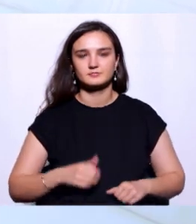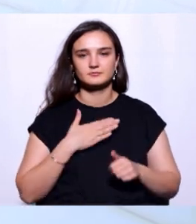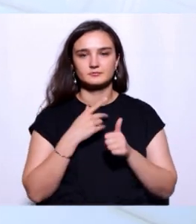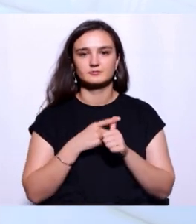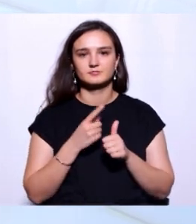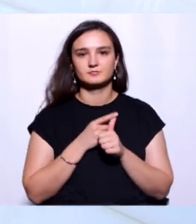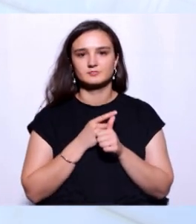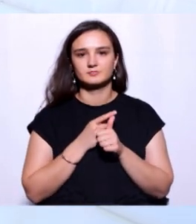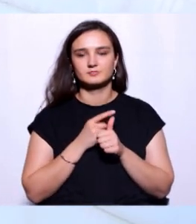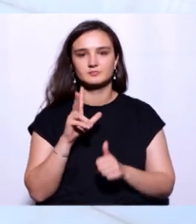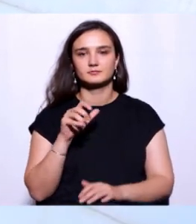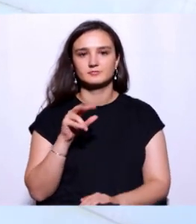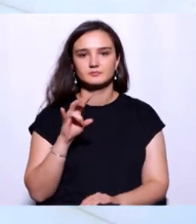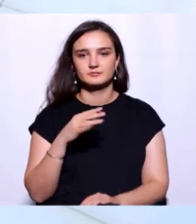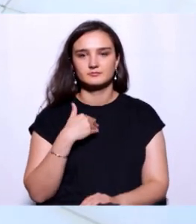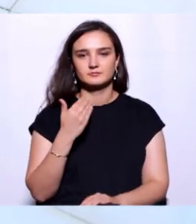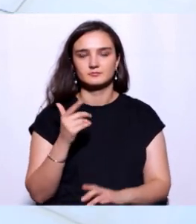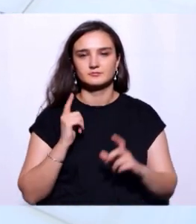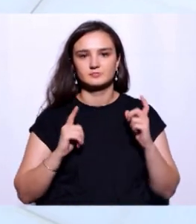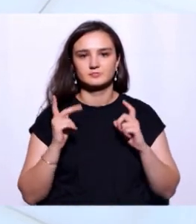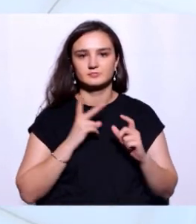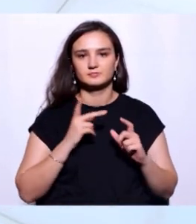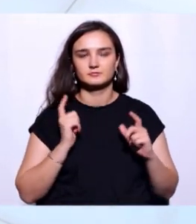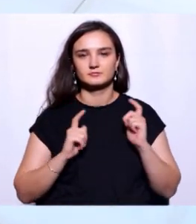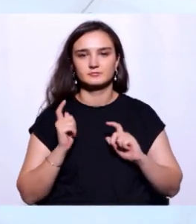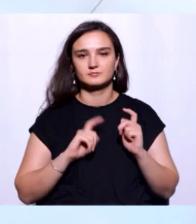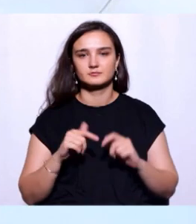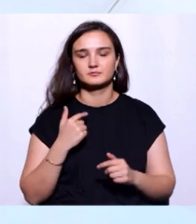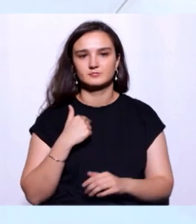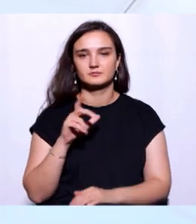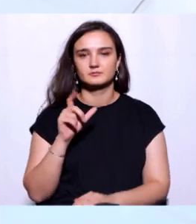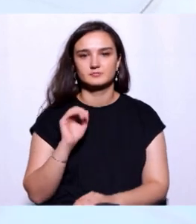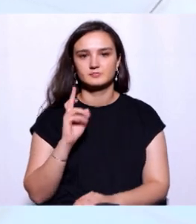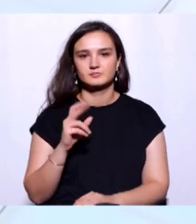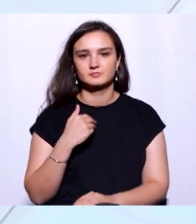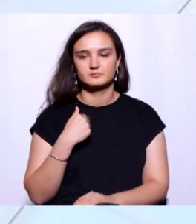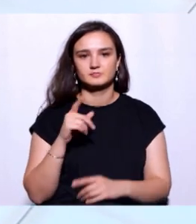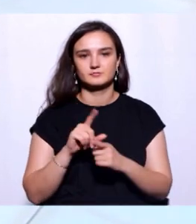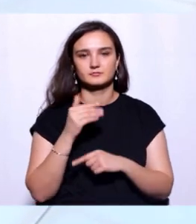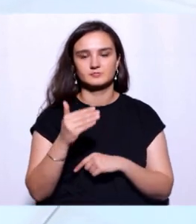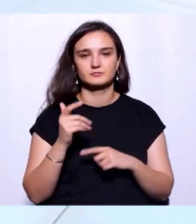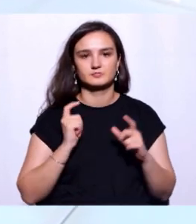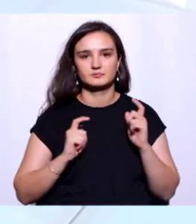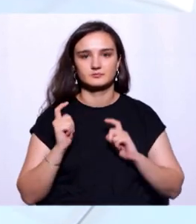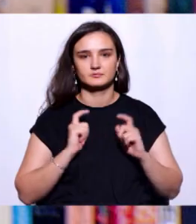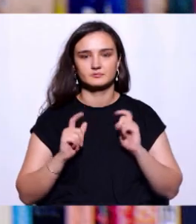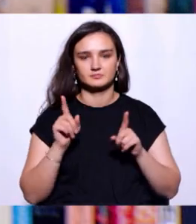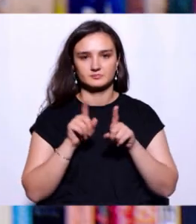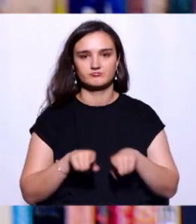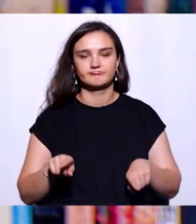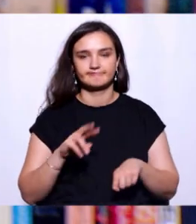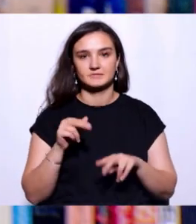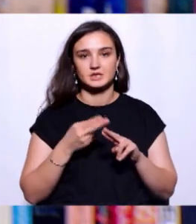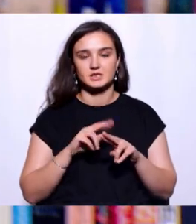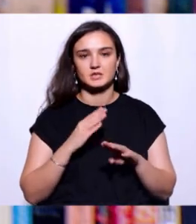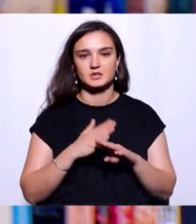My name is Mrs. Helen and I'm your English teacher. And I'm Mr. Zach and I'm your English teacher too. This